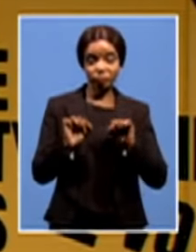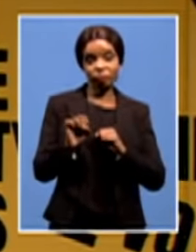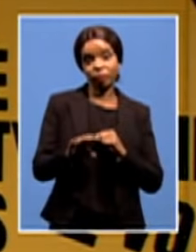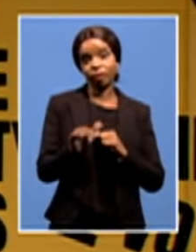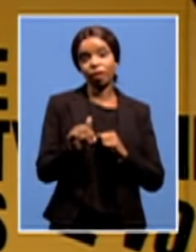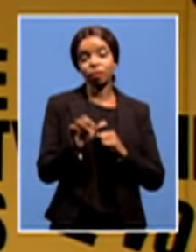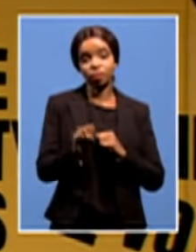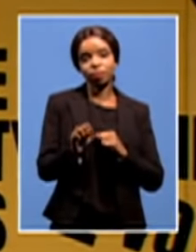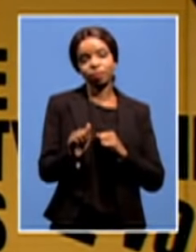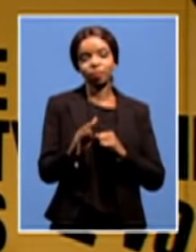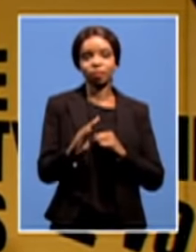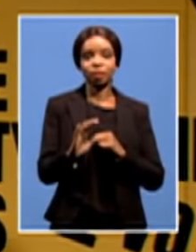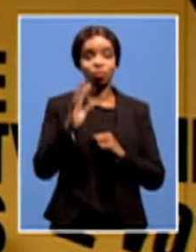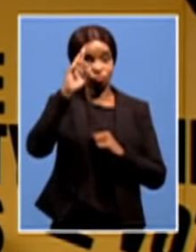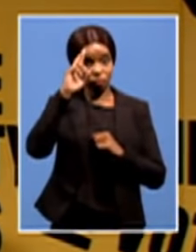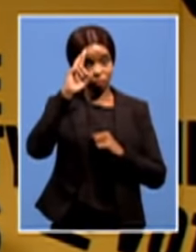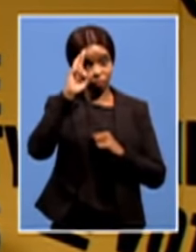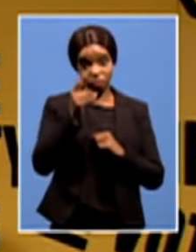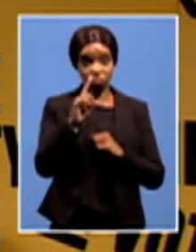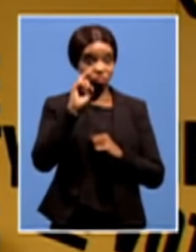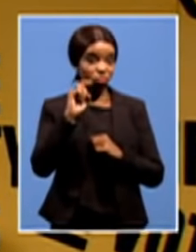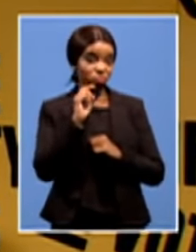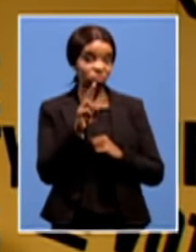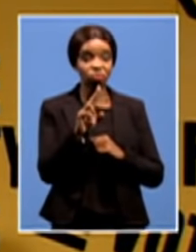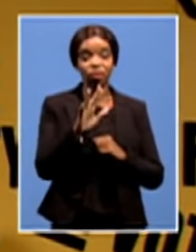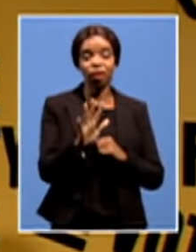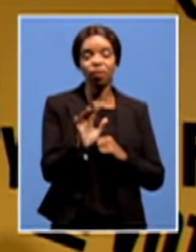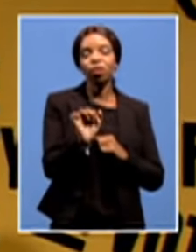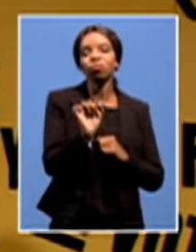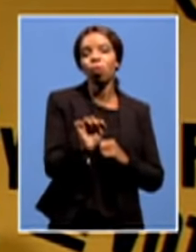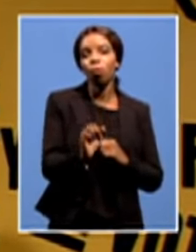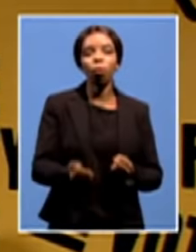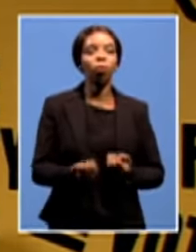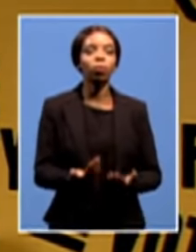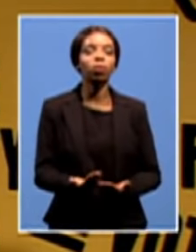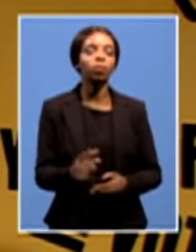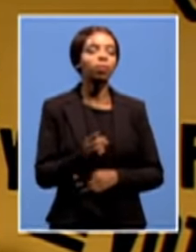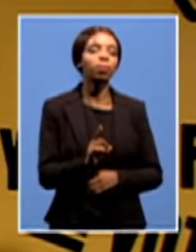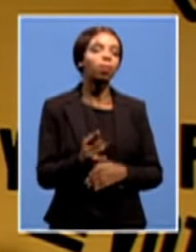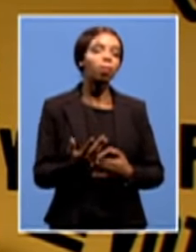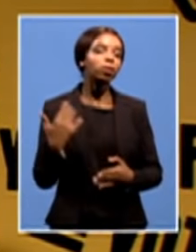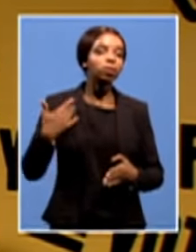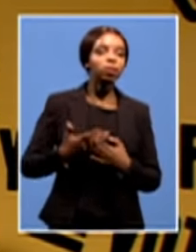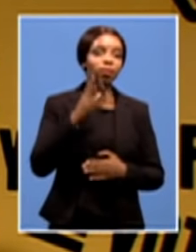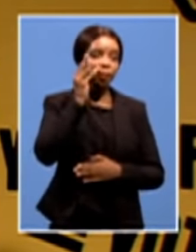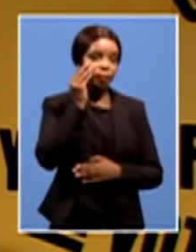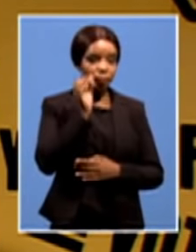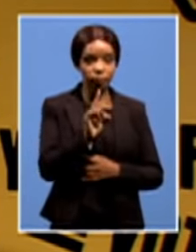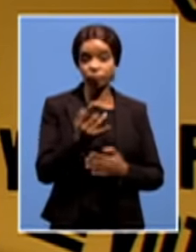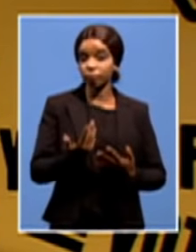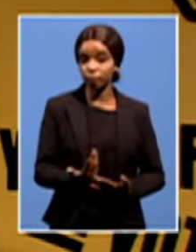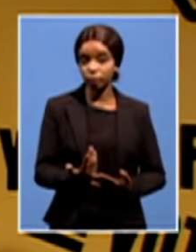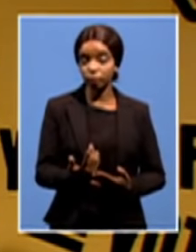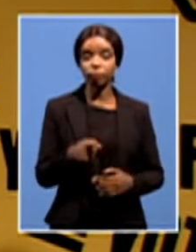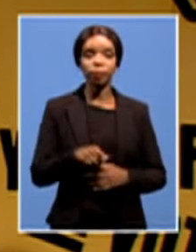remember where you were on this day 25 years ago? What were your circumstances? Well, on this day in 1994,